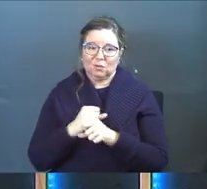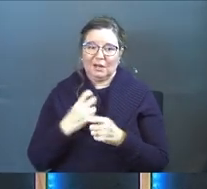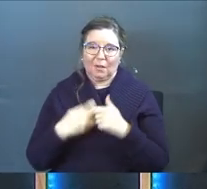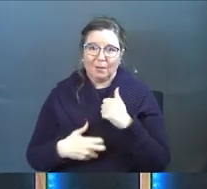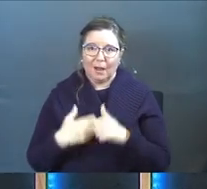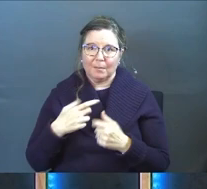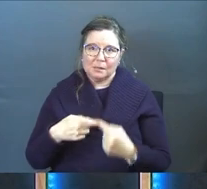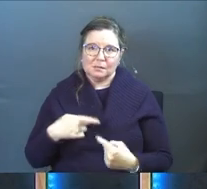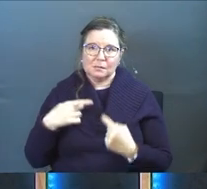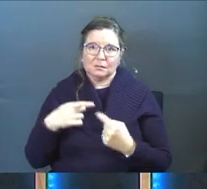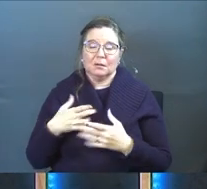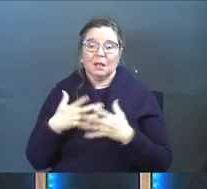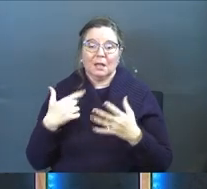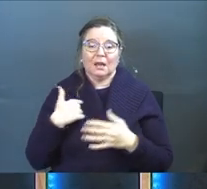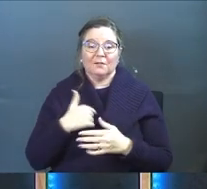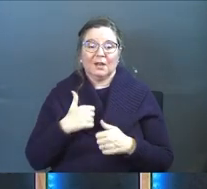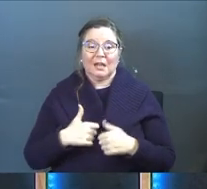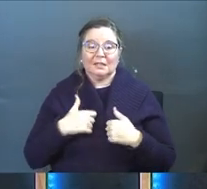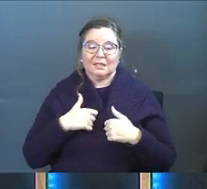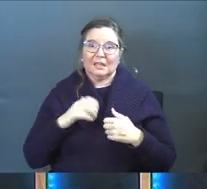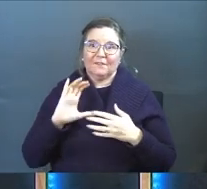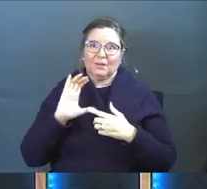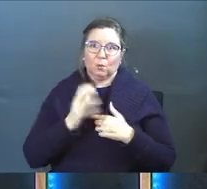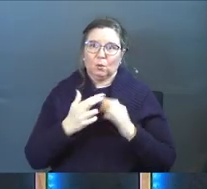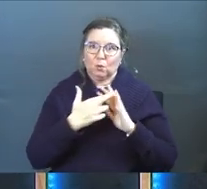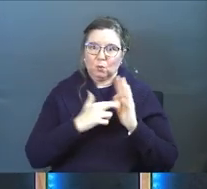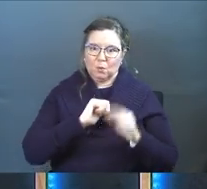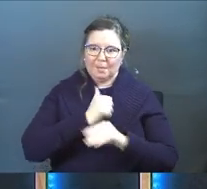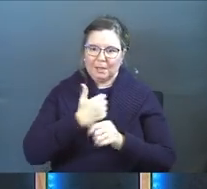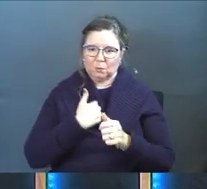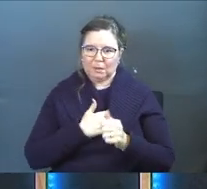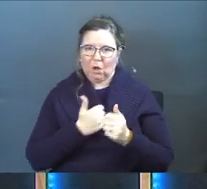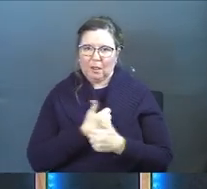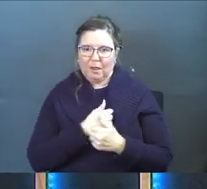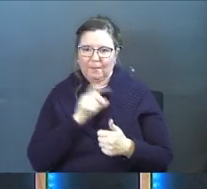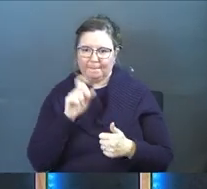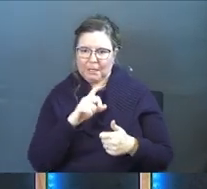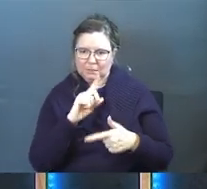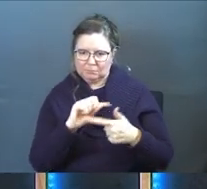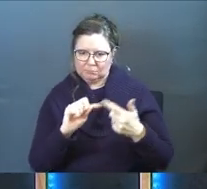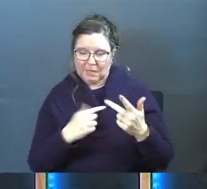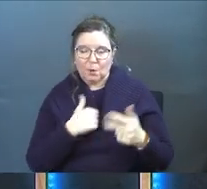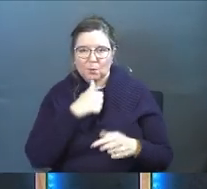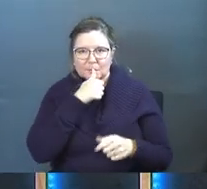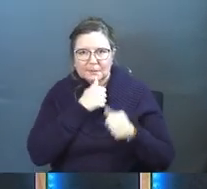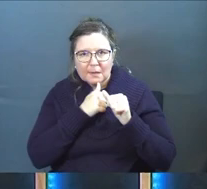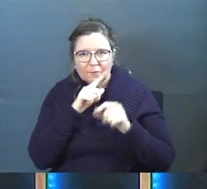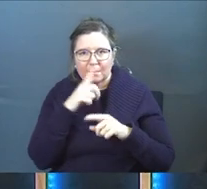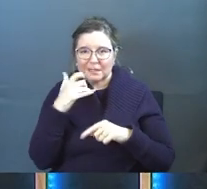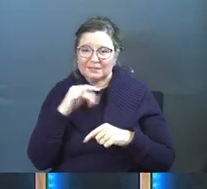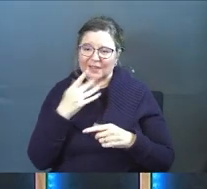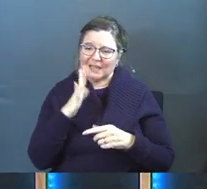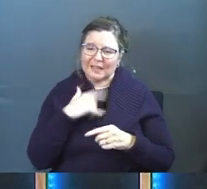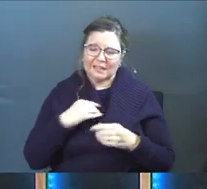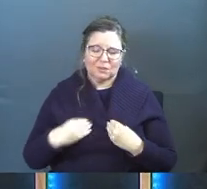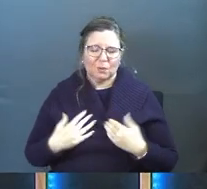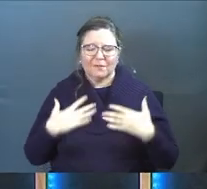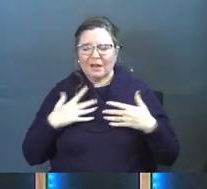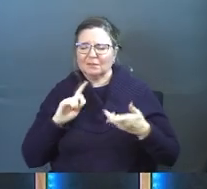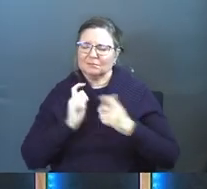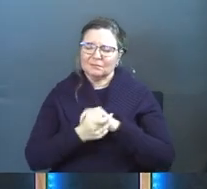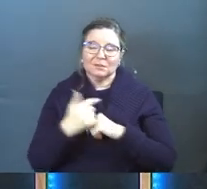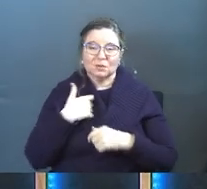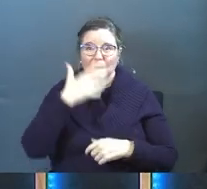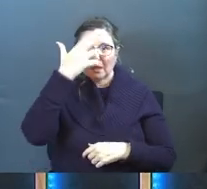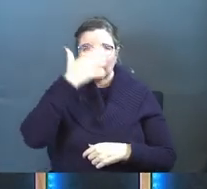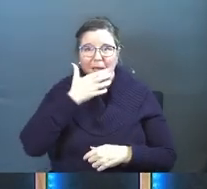kinds of problems. A lot of us live conditionally with our love. And we're suffering as a result. And God needs to revive us all. So